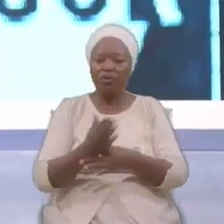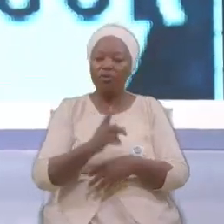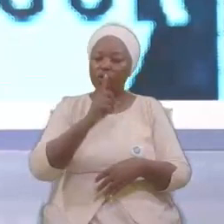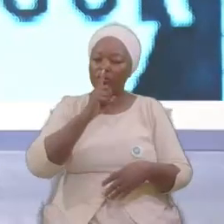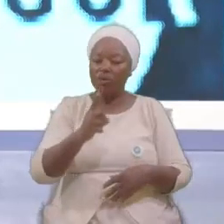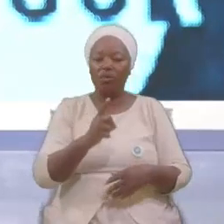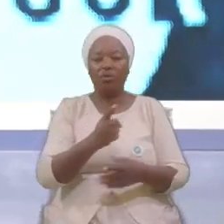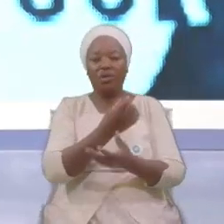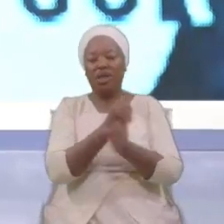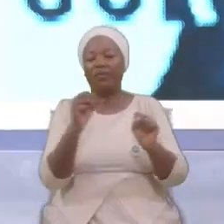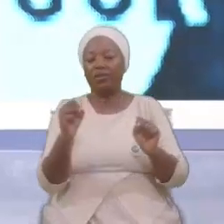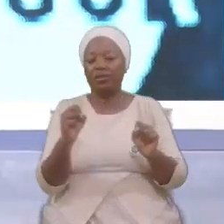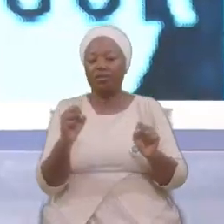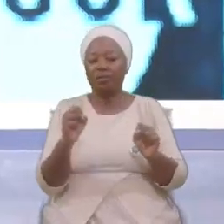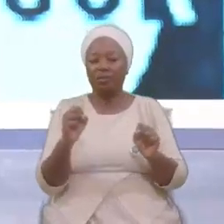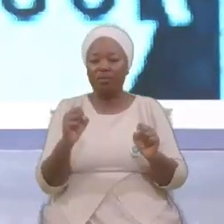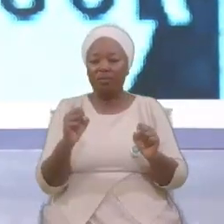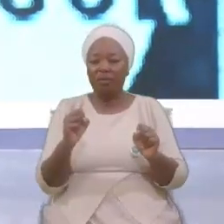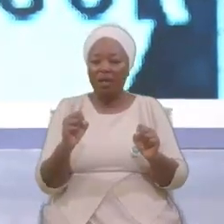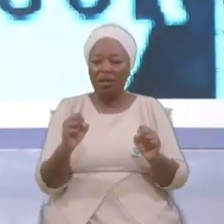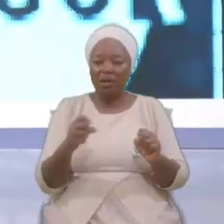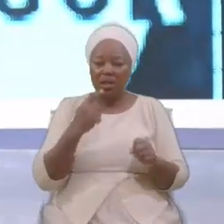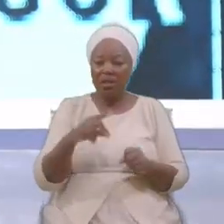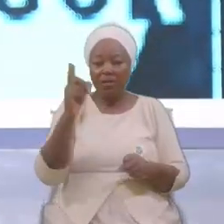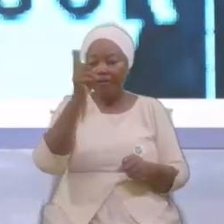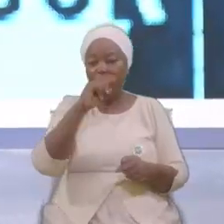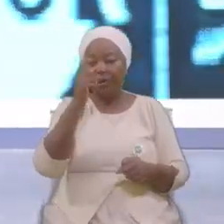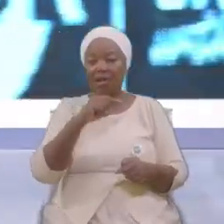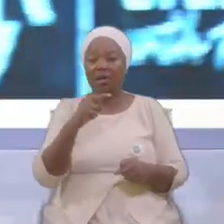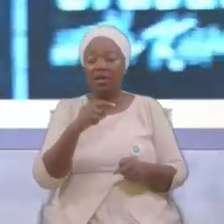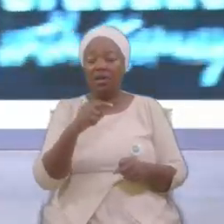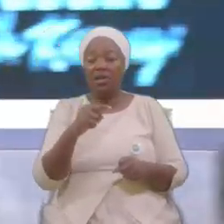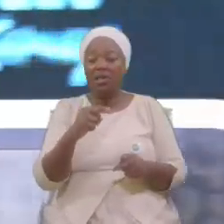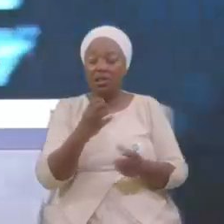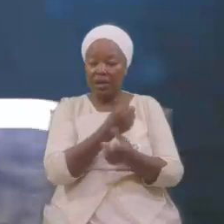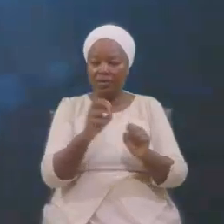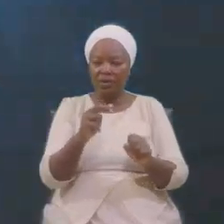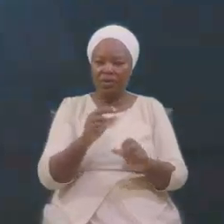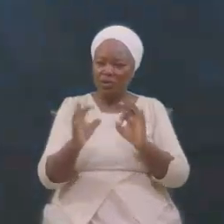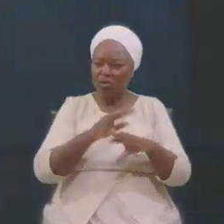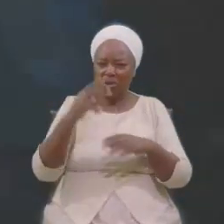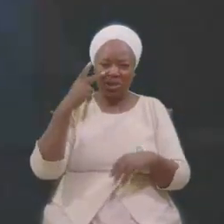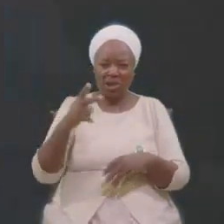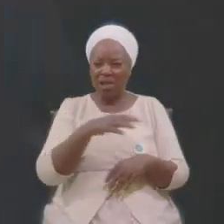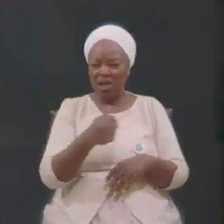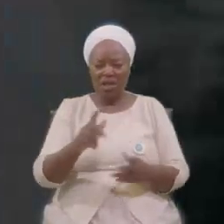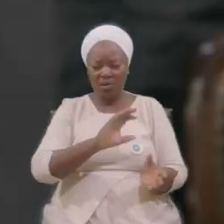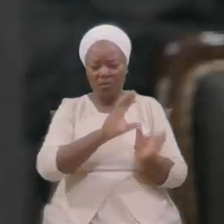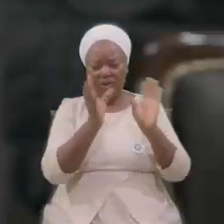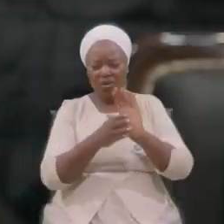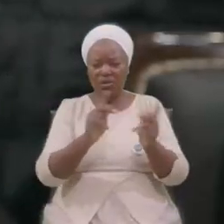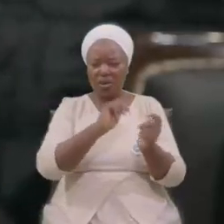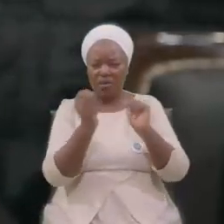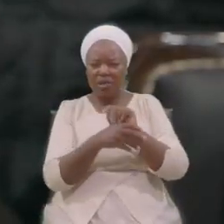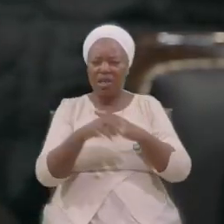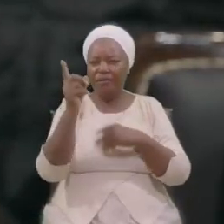genuine salvation. There's fake salvation. You don't see any conversion, you don't see any transformation in a